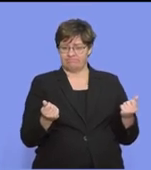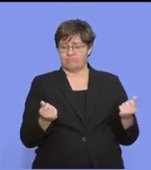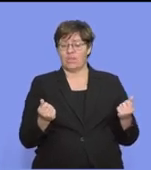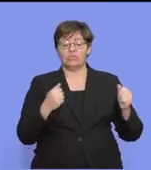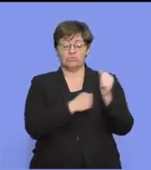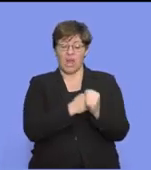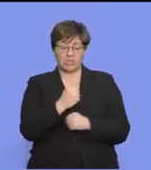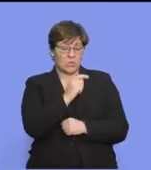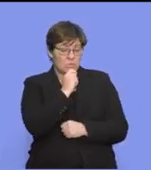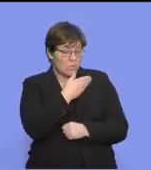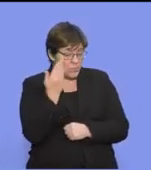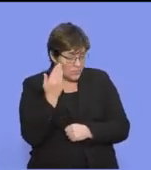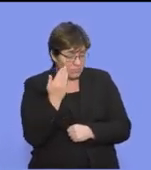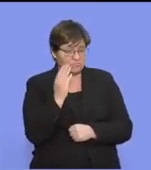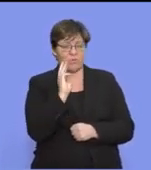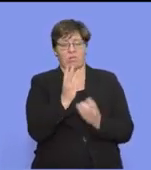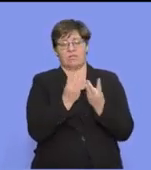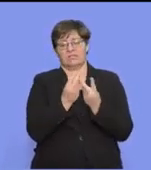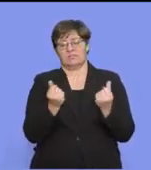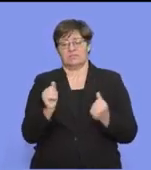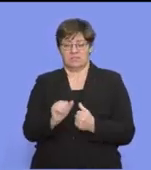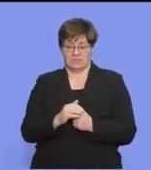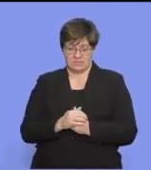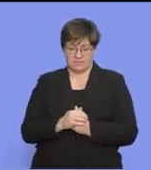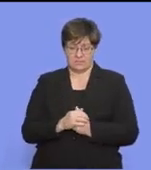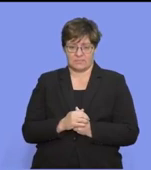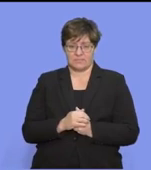or structures were not used,